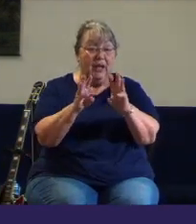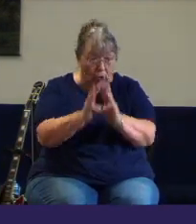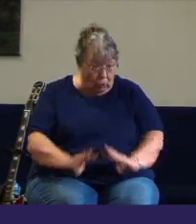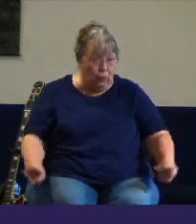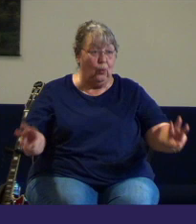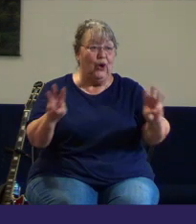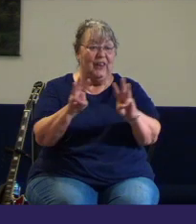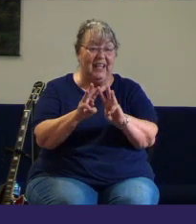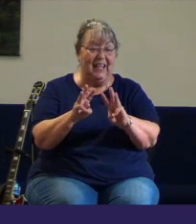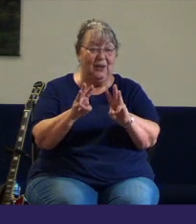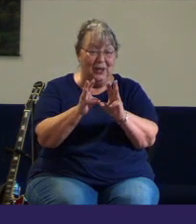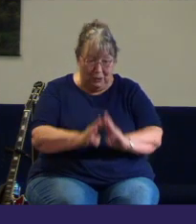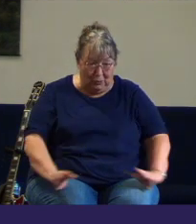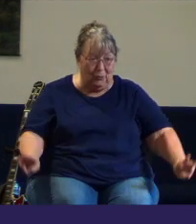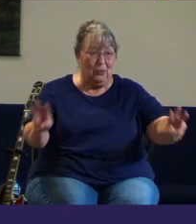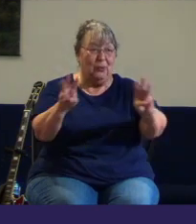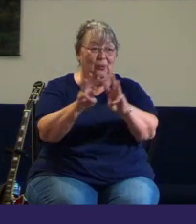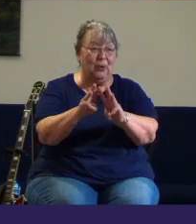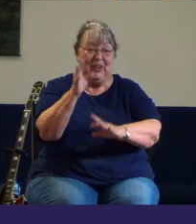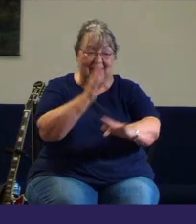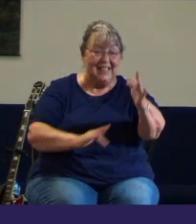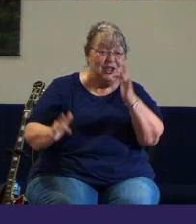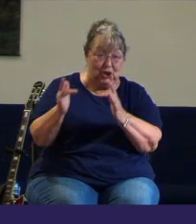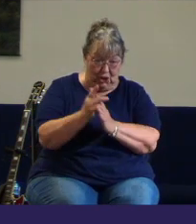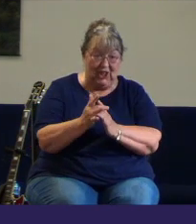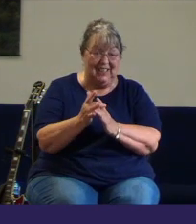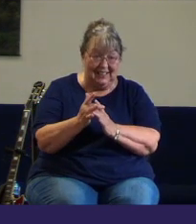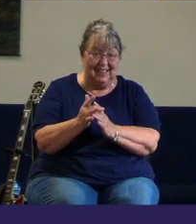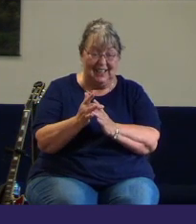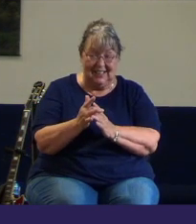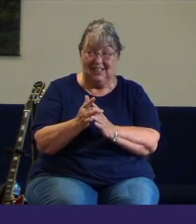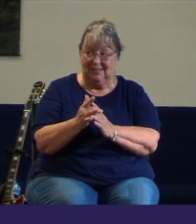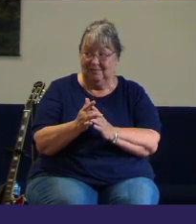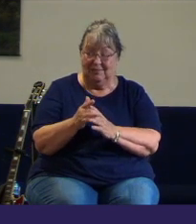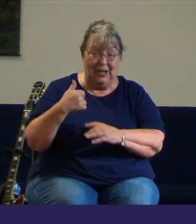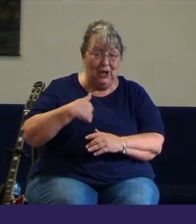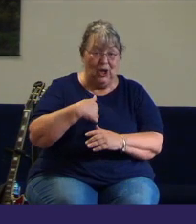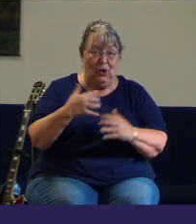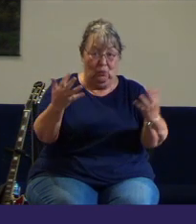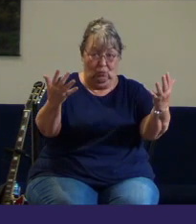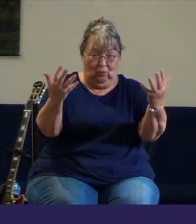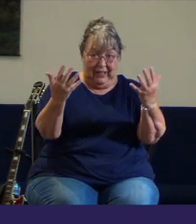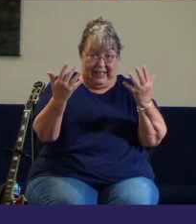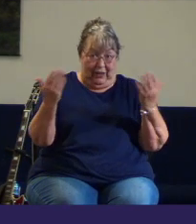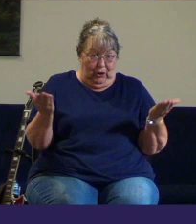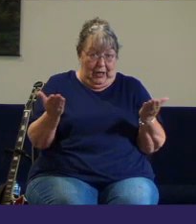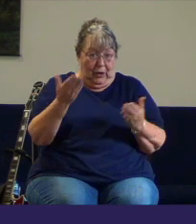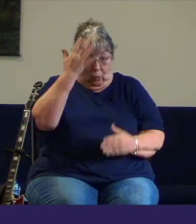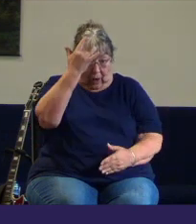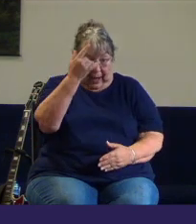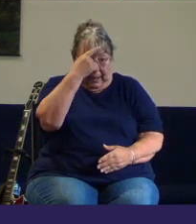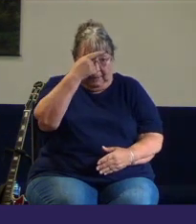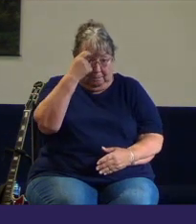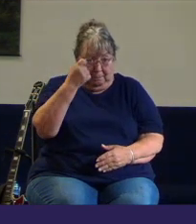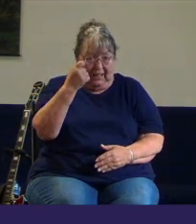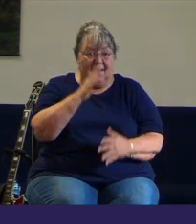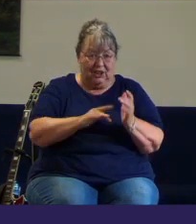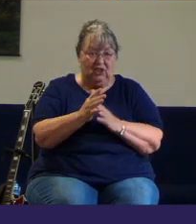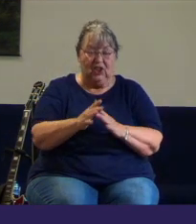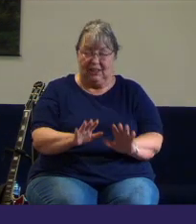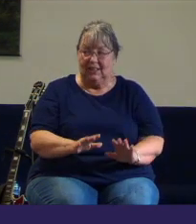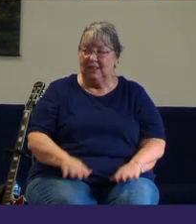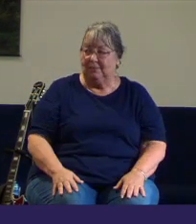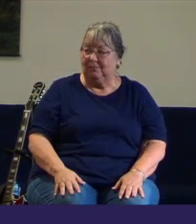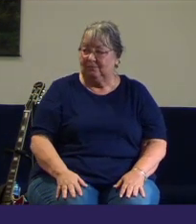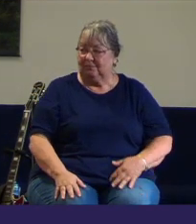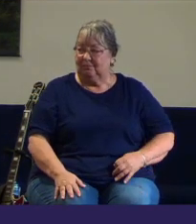worthy, worthy is Jesus. We gather because of him, amen? It's because of him that